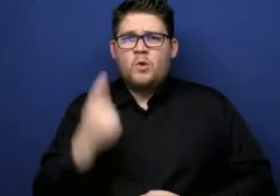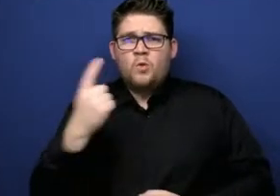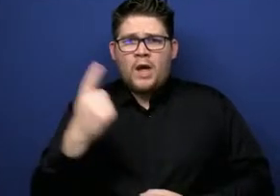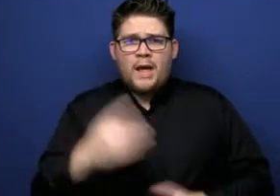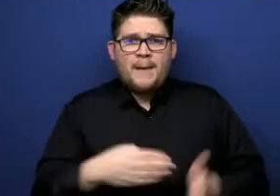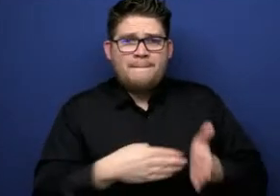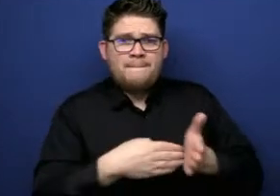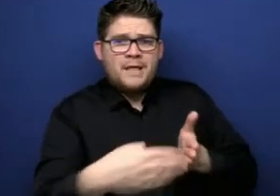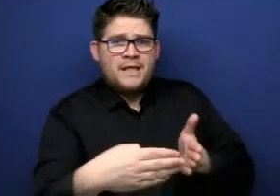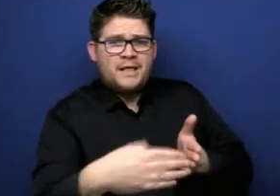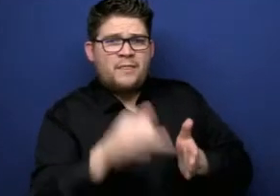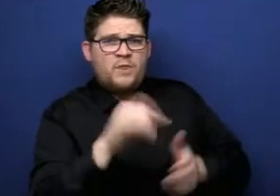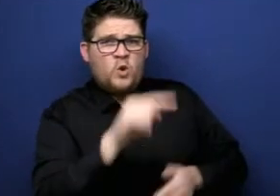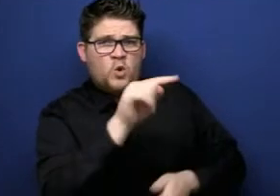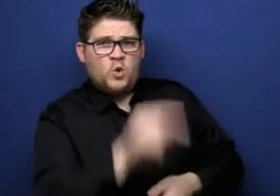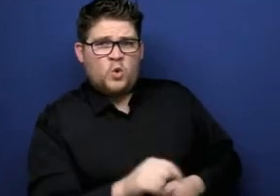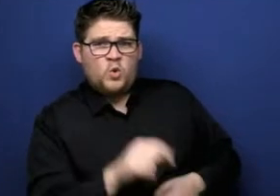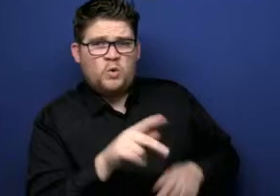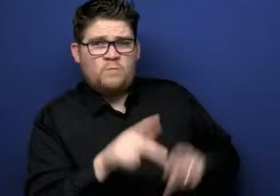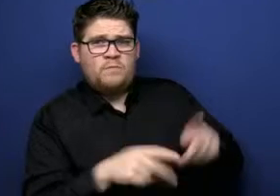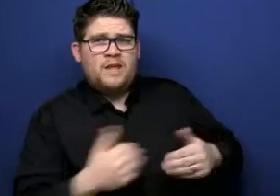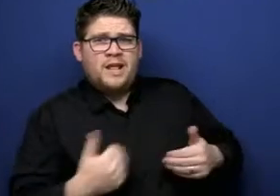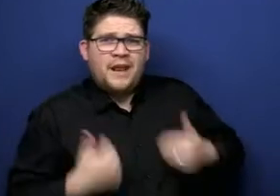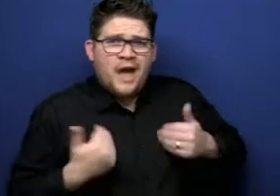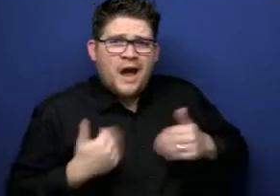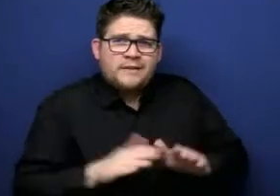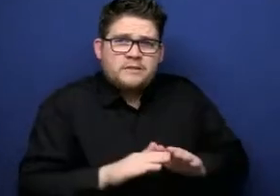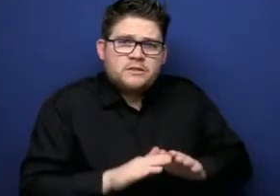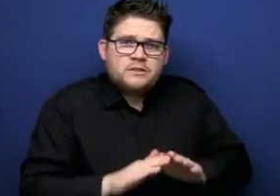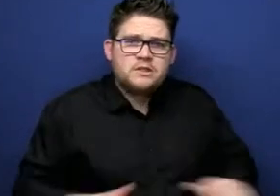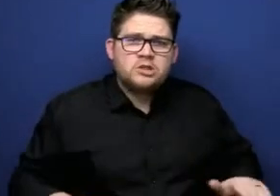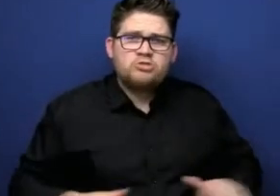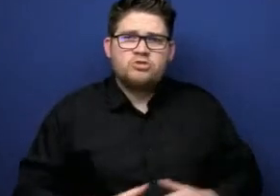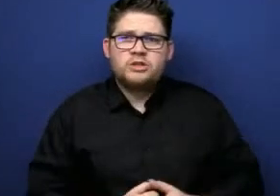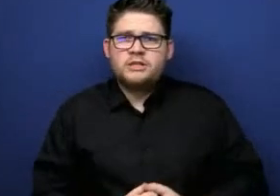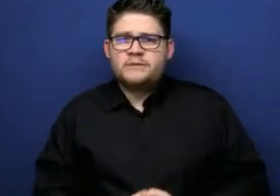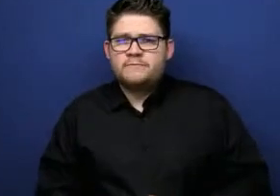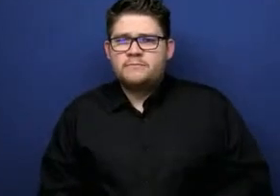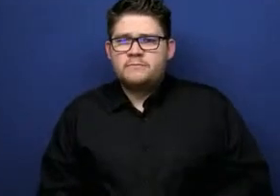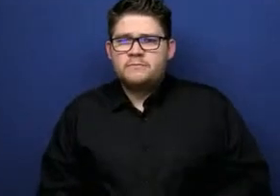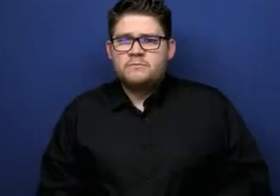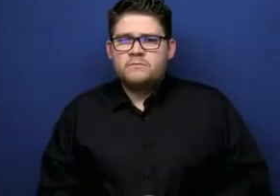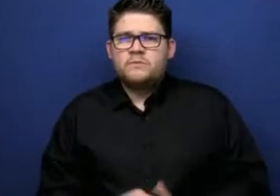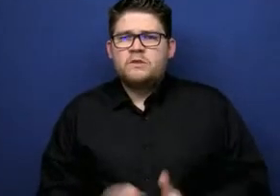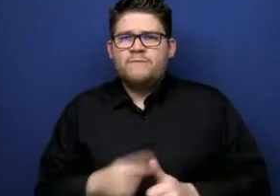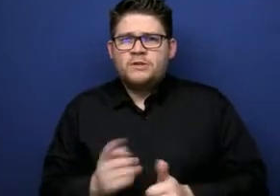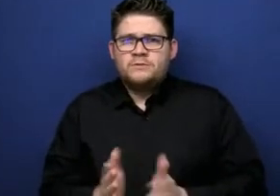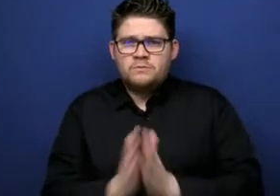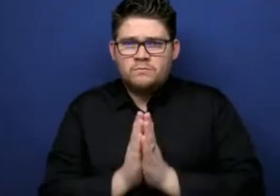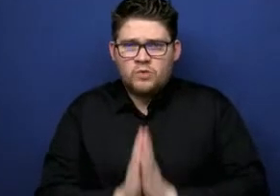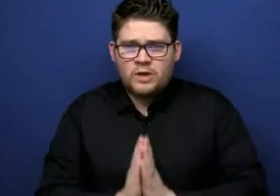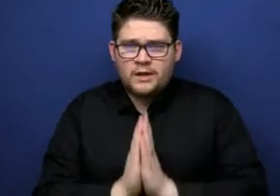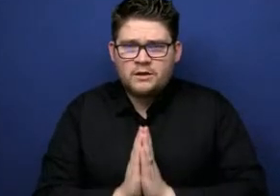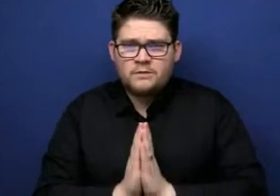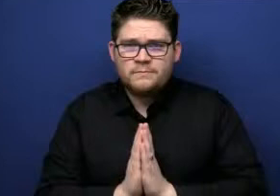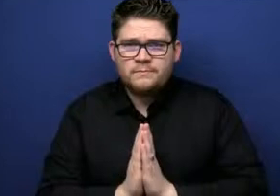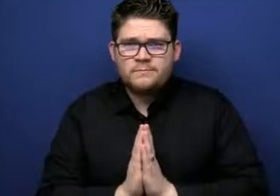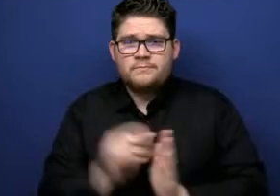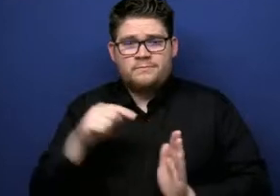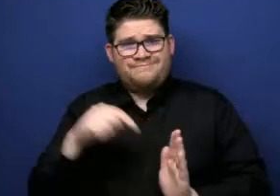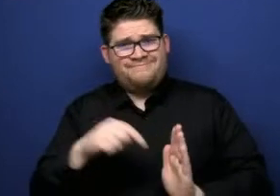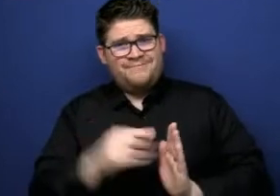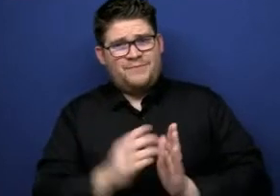murdered by the Nazis. The first prayer, El Malei Rachamim, is a prayer for the souls of those who were